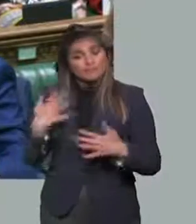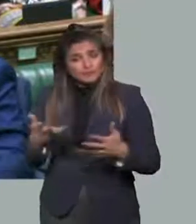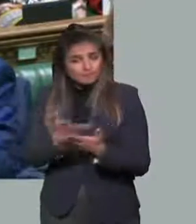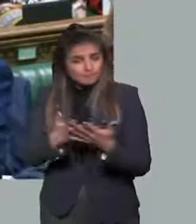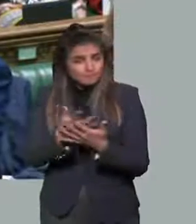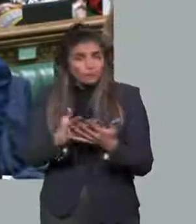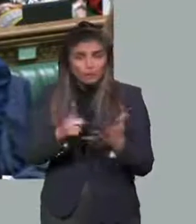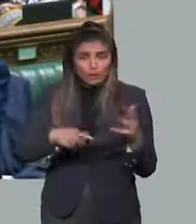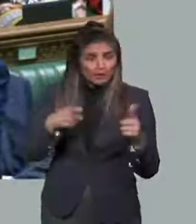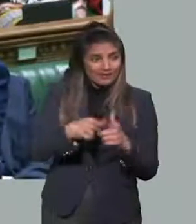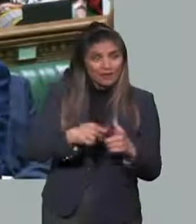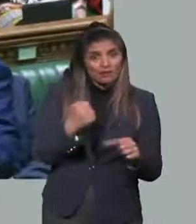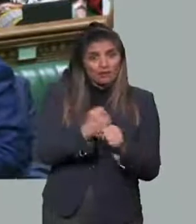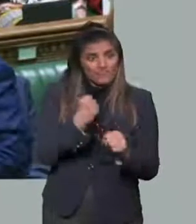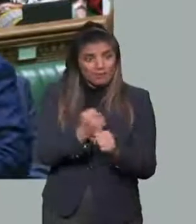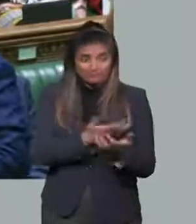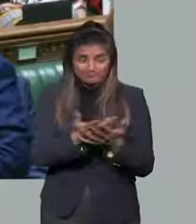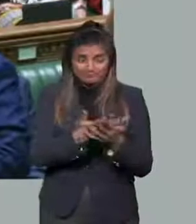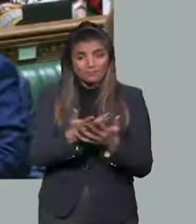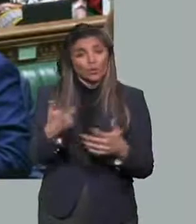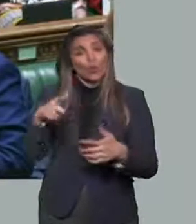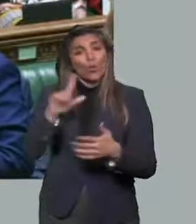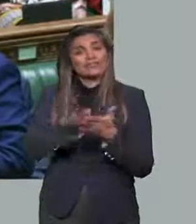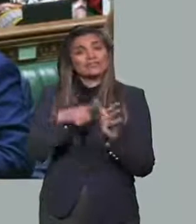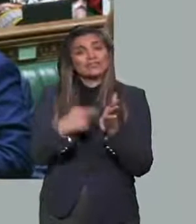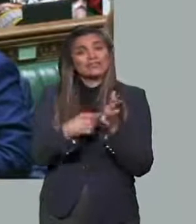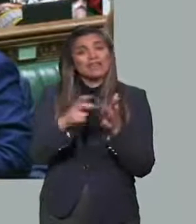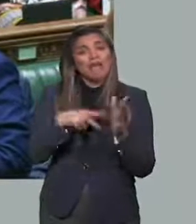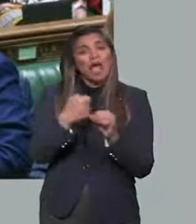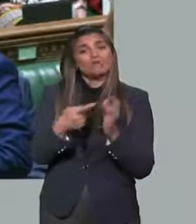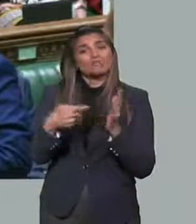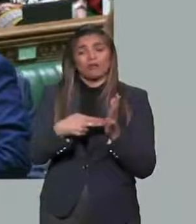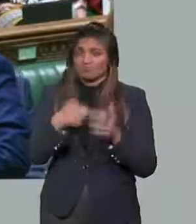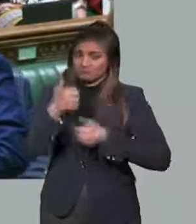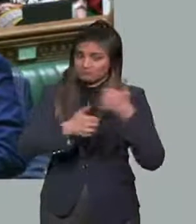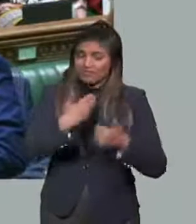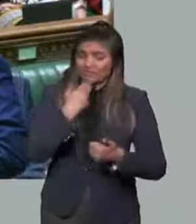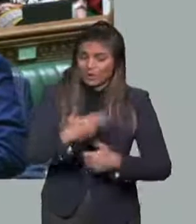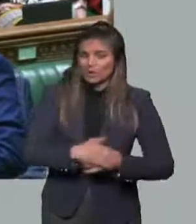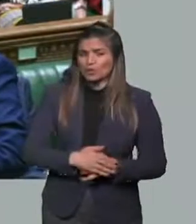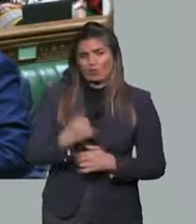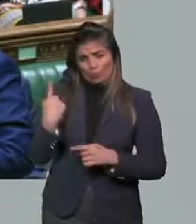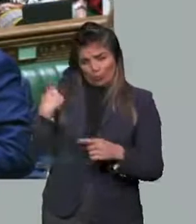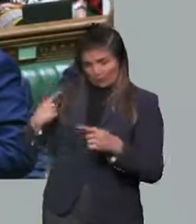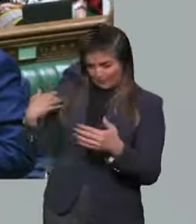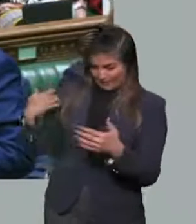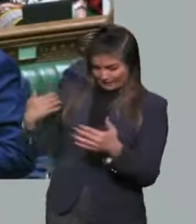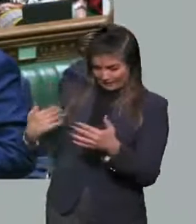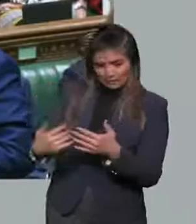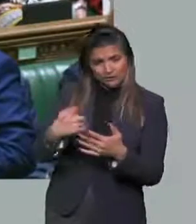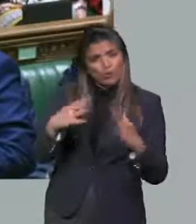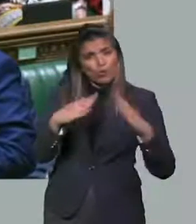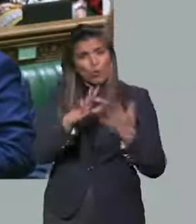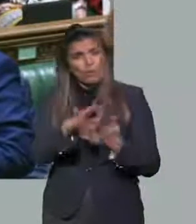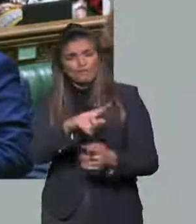and I want to commend Lord Harrington in particular for his efforts. But a week on, the Home Office is still proving